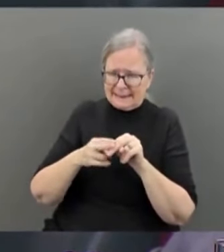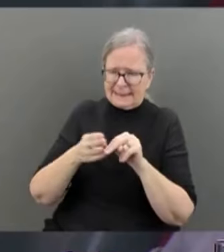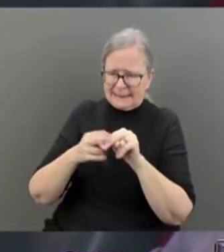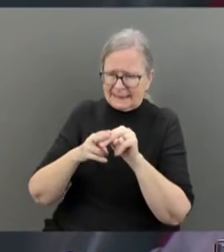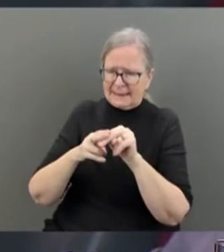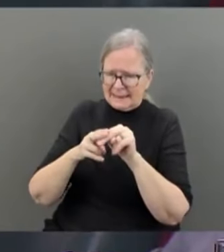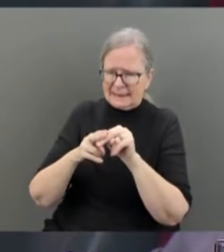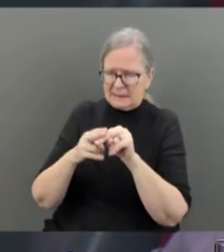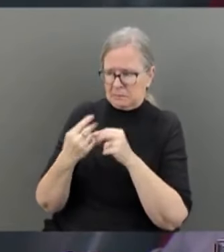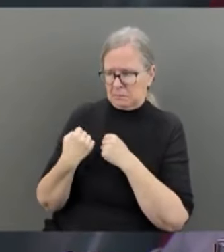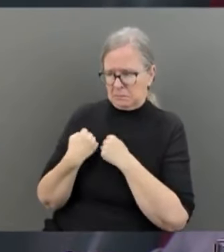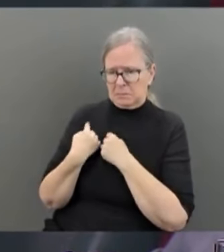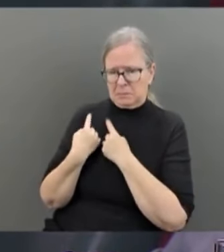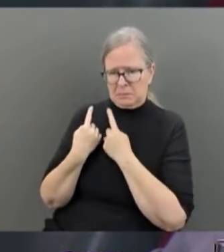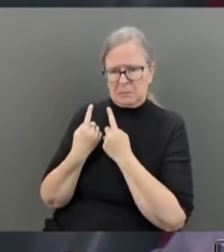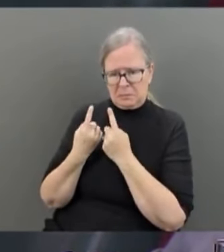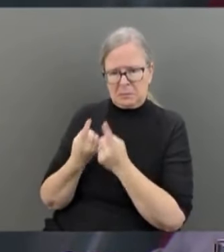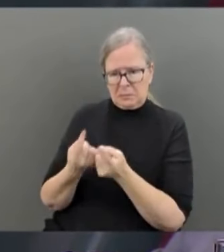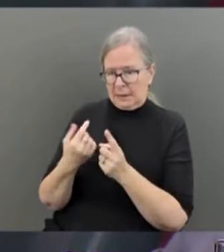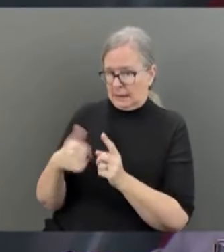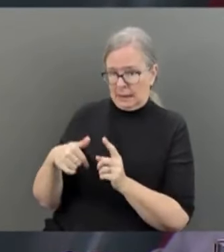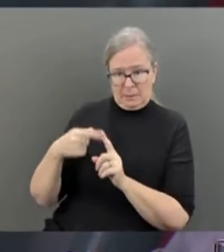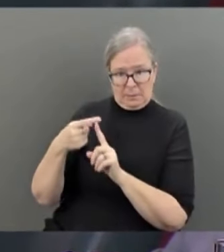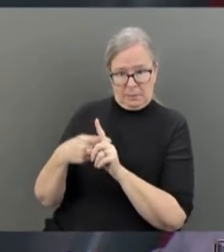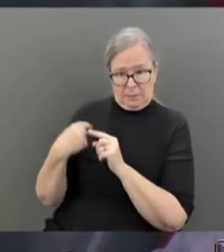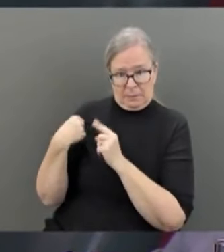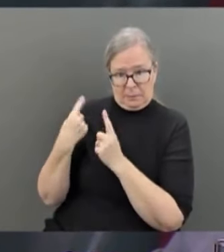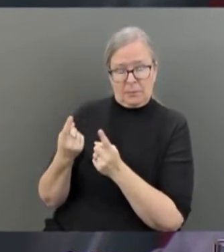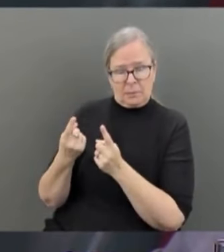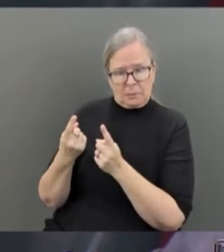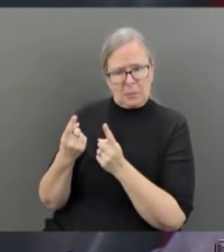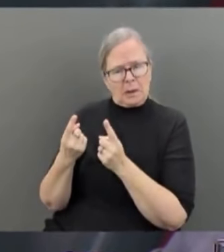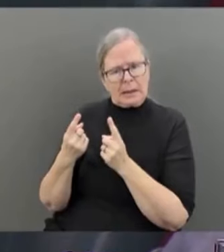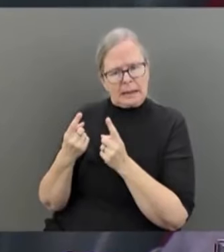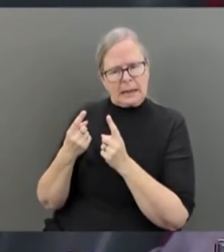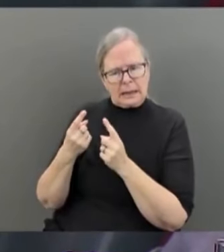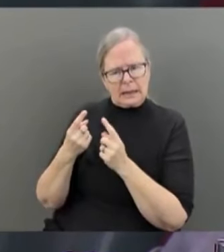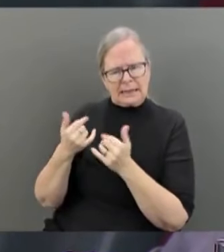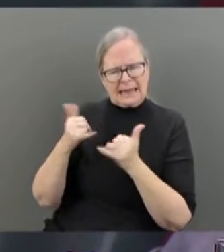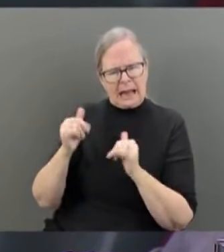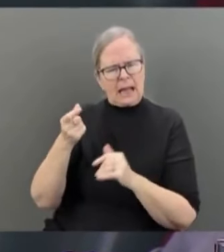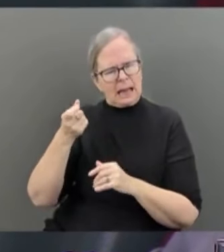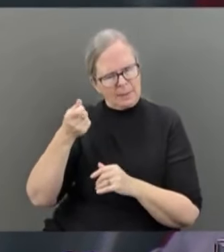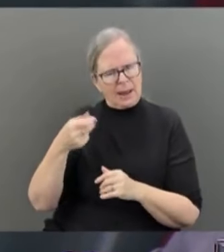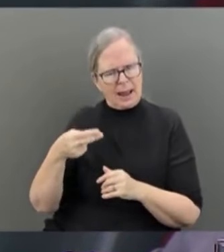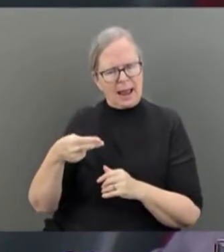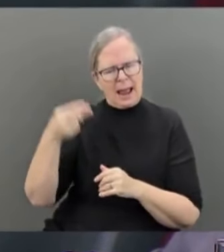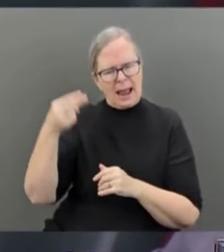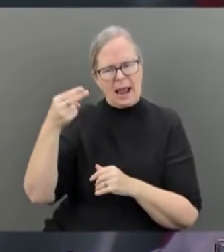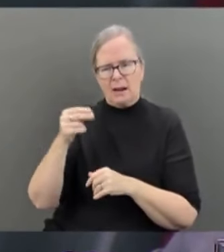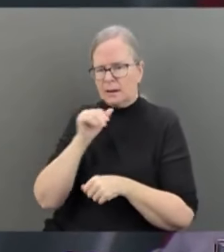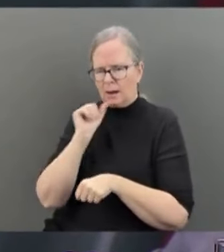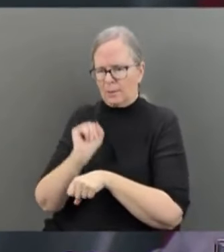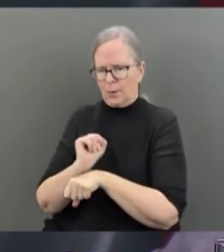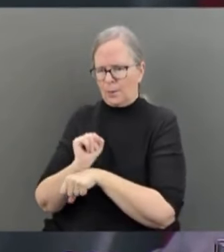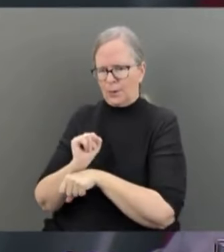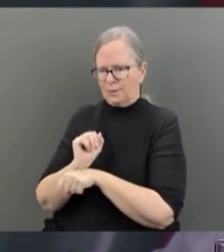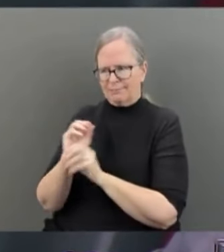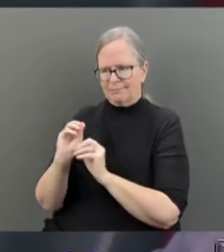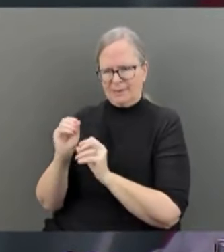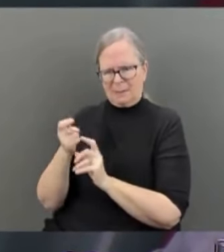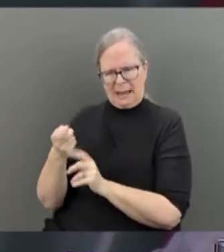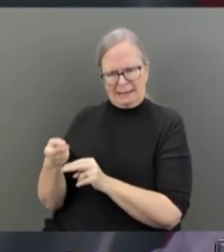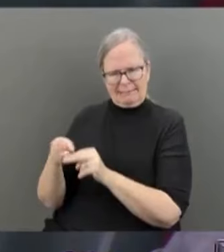still experiencing a relatively high unemployment rate, and given that it is taking more time for some workers to find a